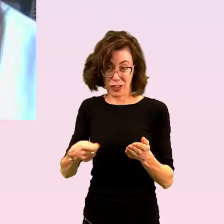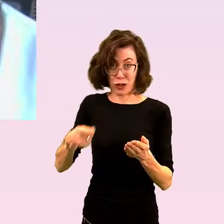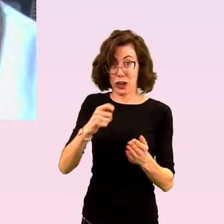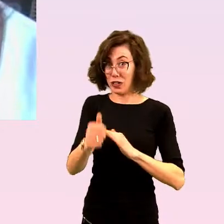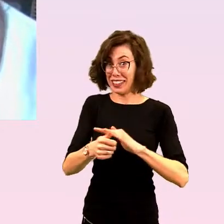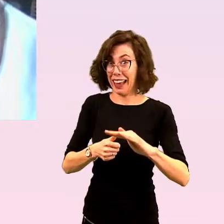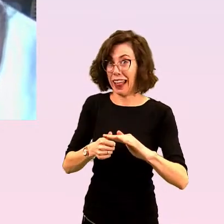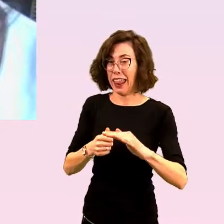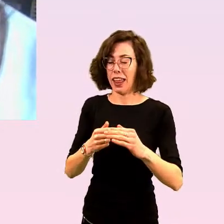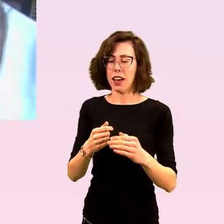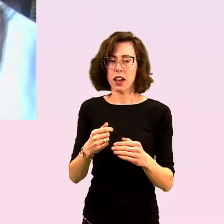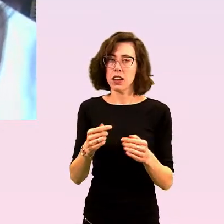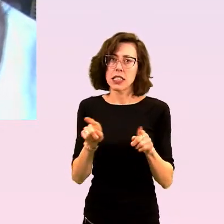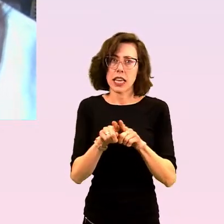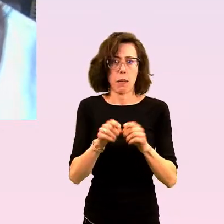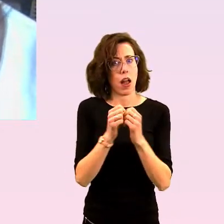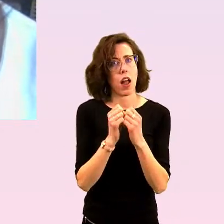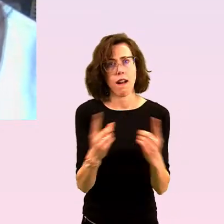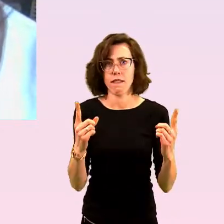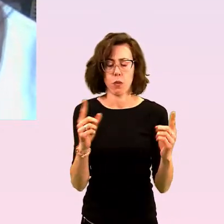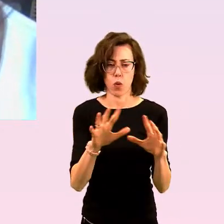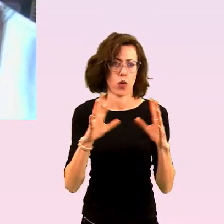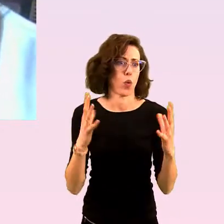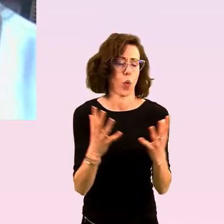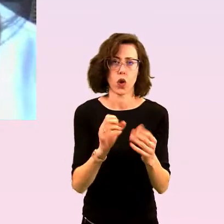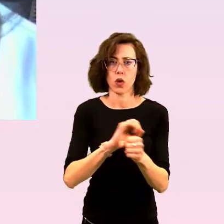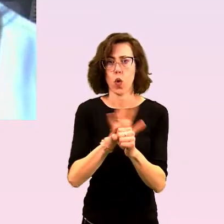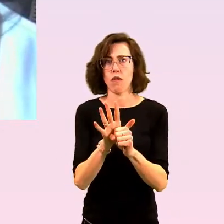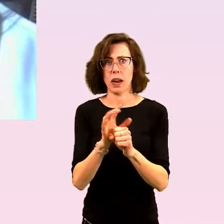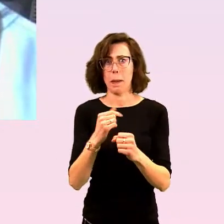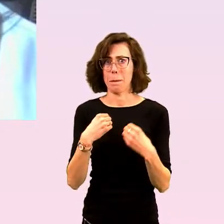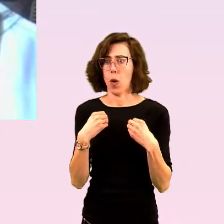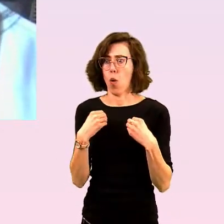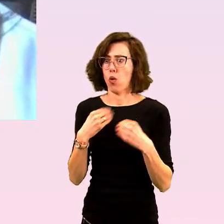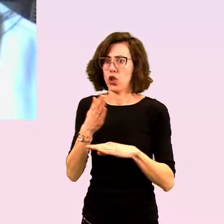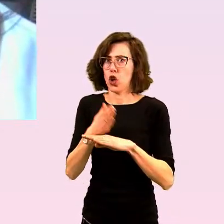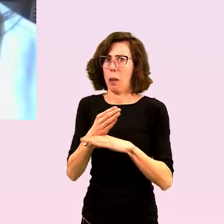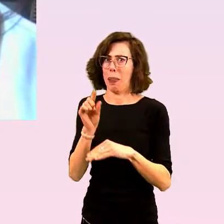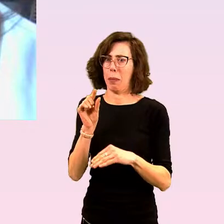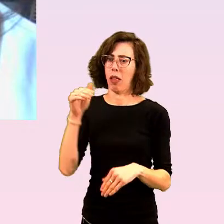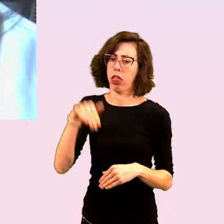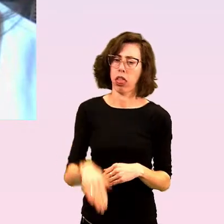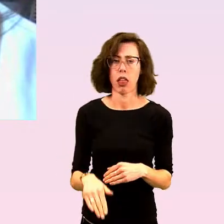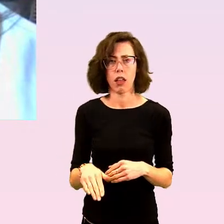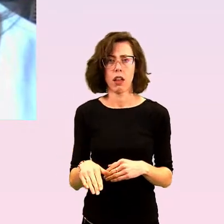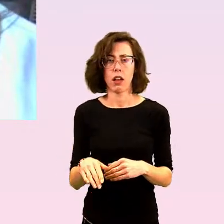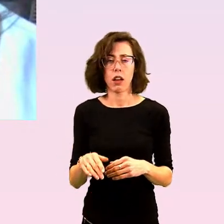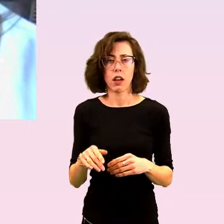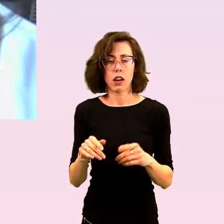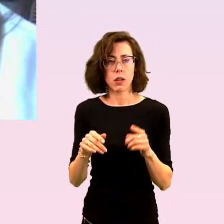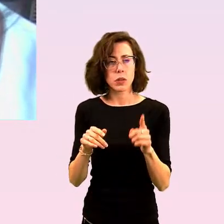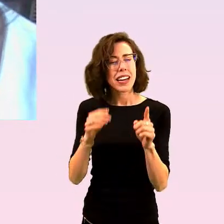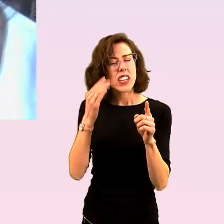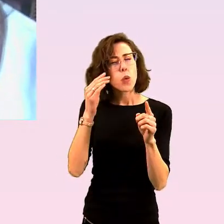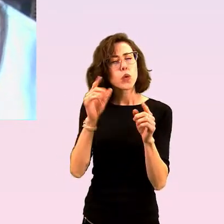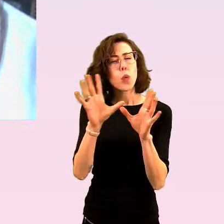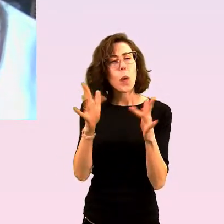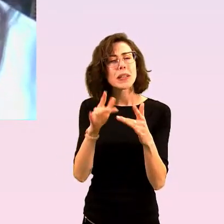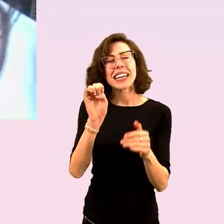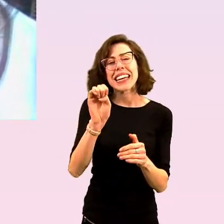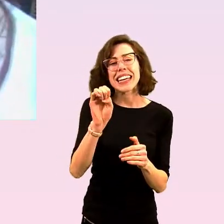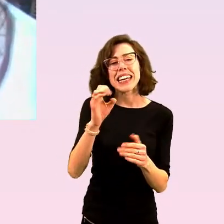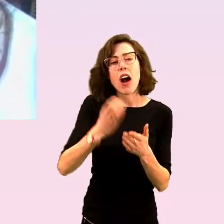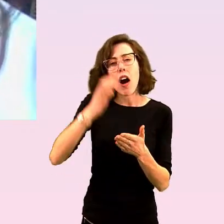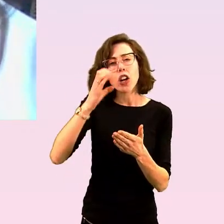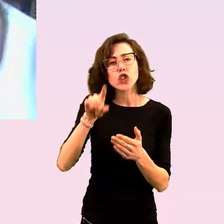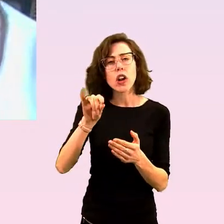world, my own career has taken a nosedive in the last year. And just to remind us of that website, is it ecollege.ie? Am I right in